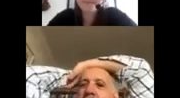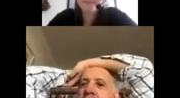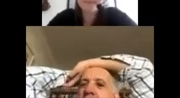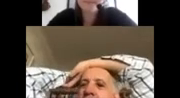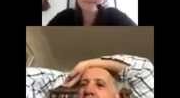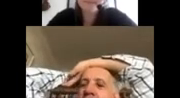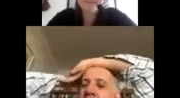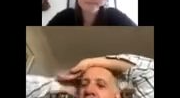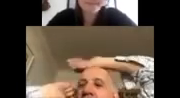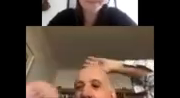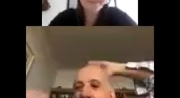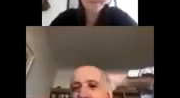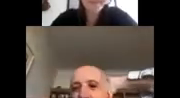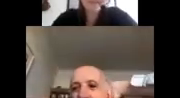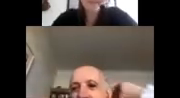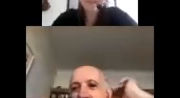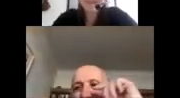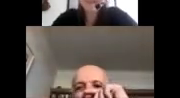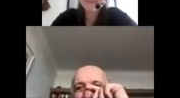where we do the Q&A.